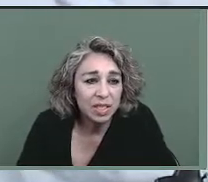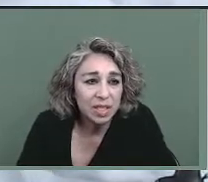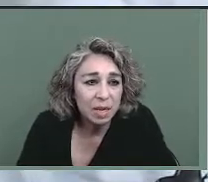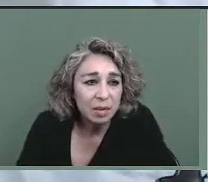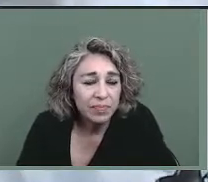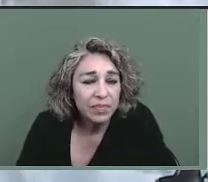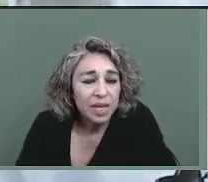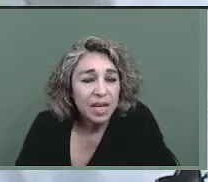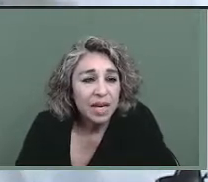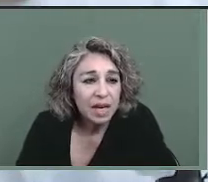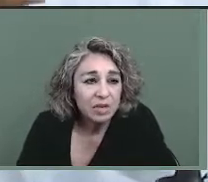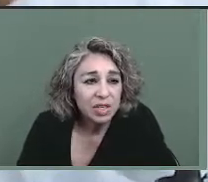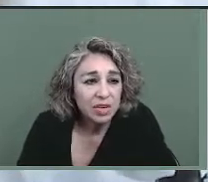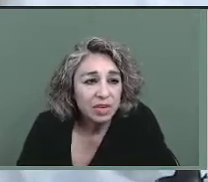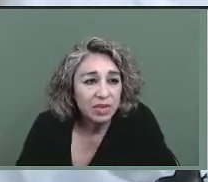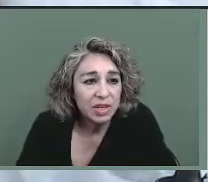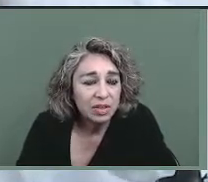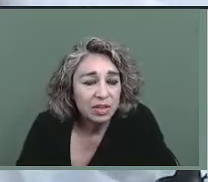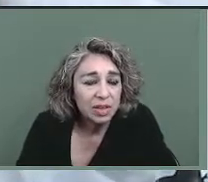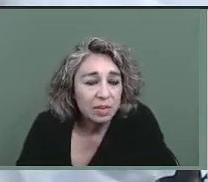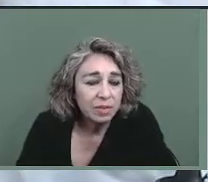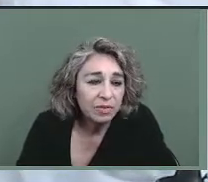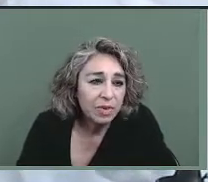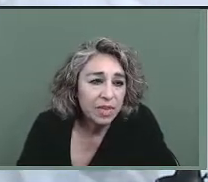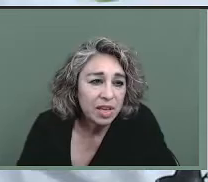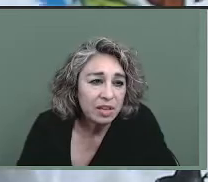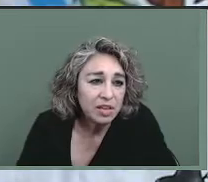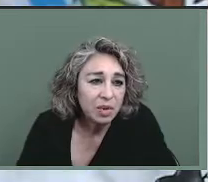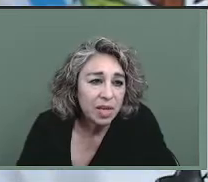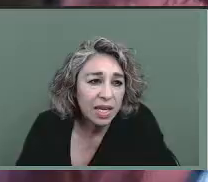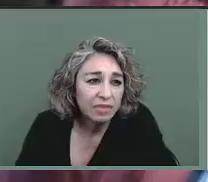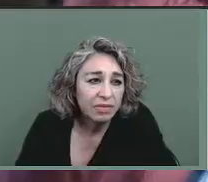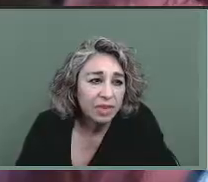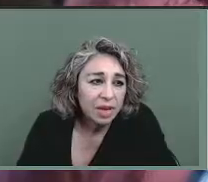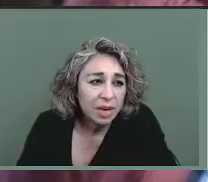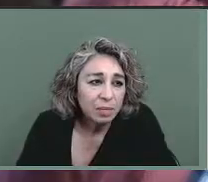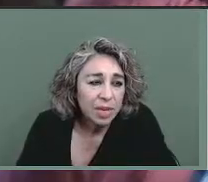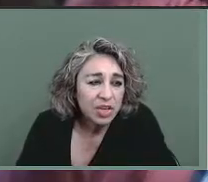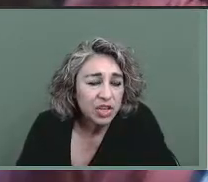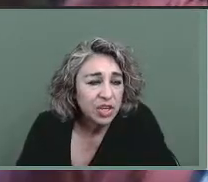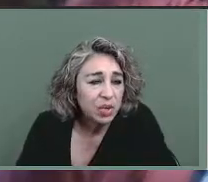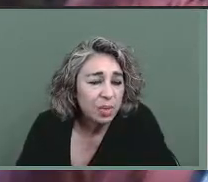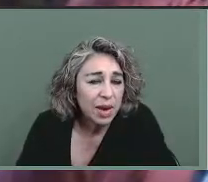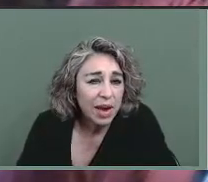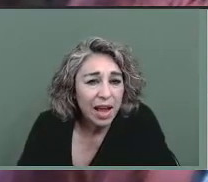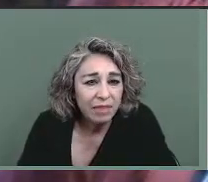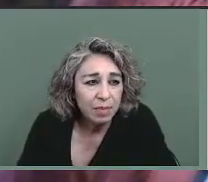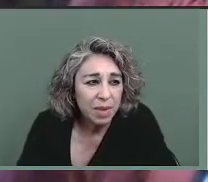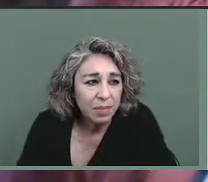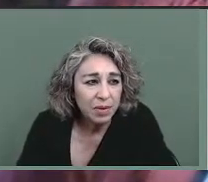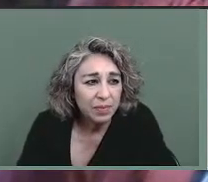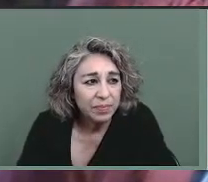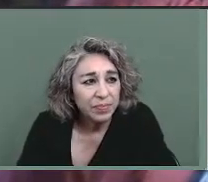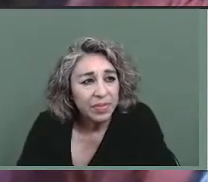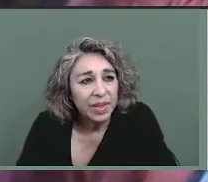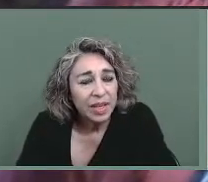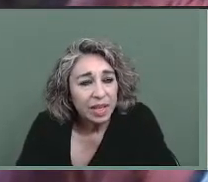adults to double. Now it's universal. Before, they used to only give pension to about half the